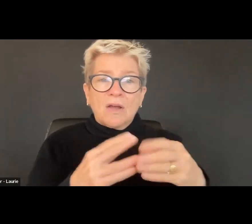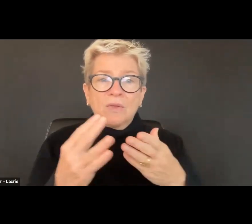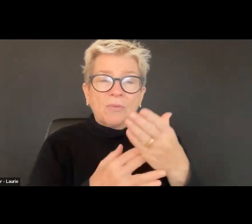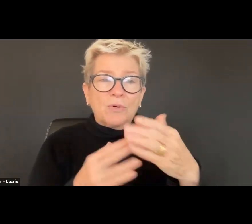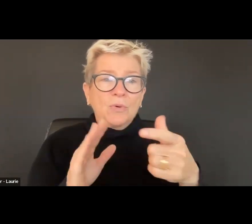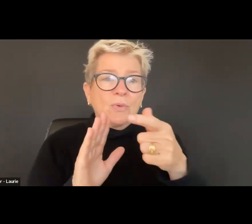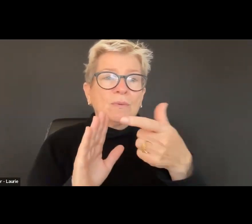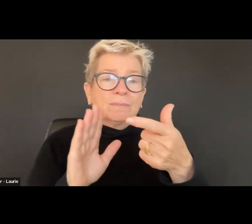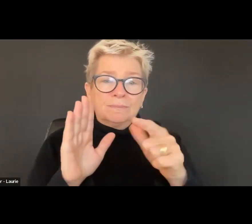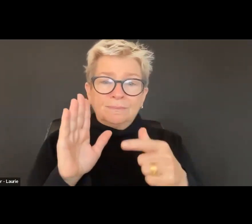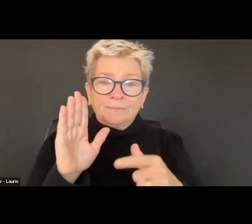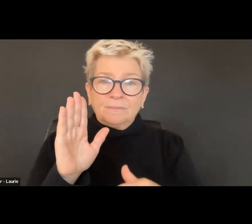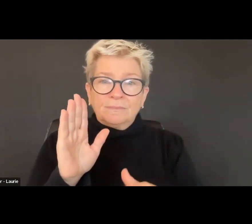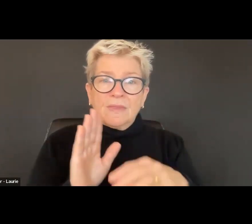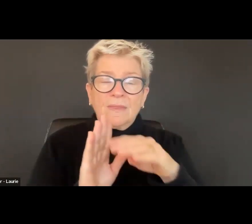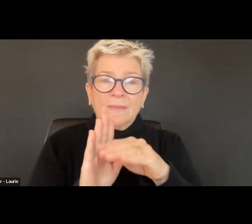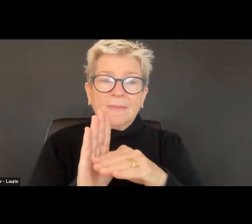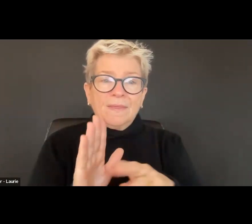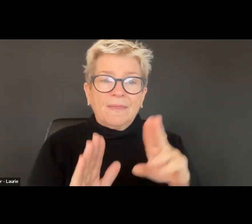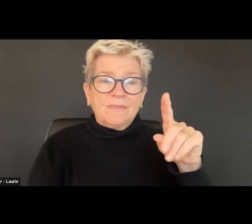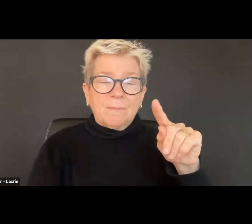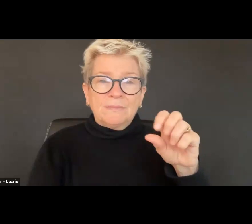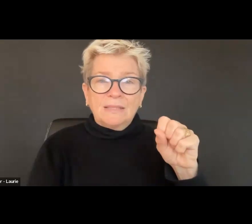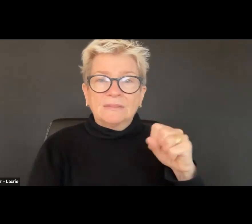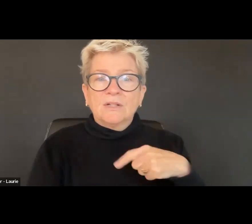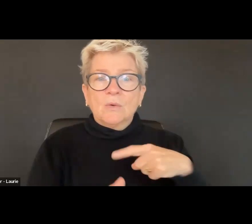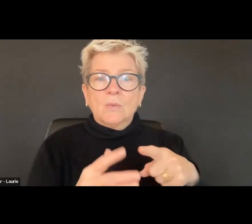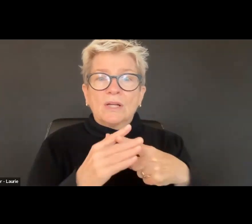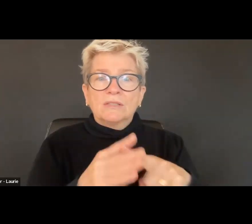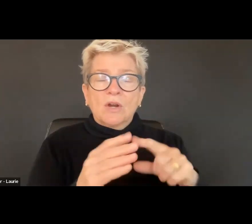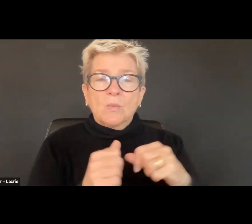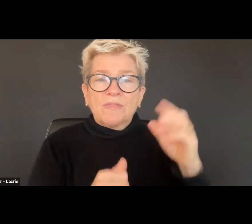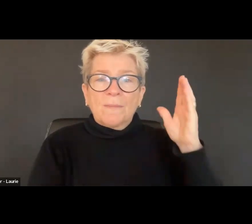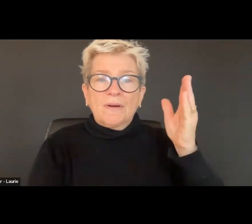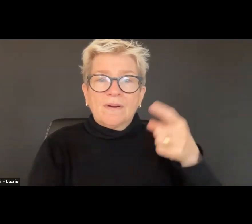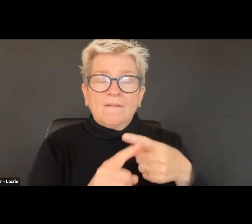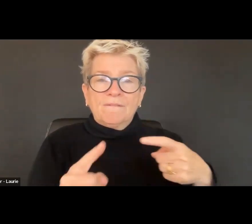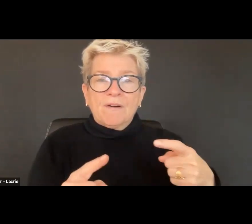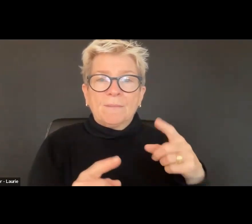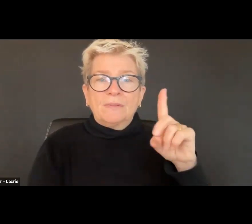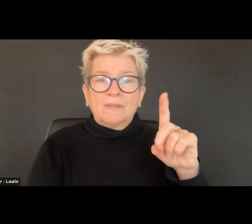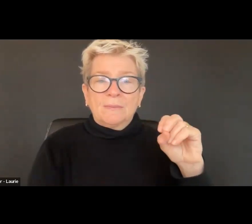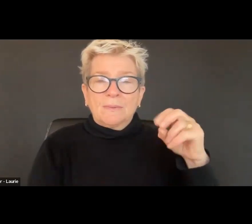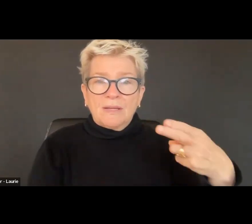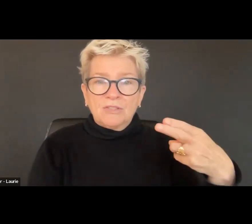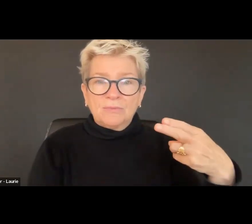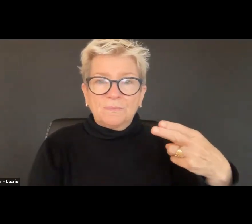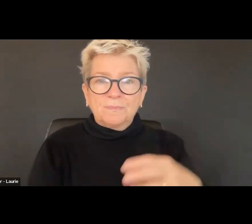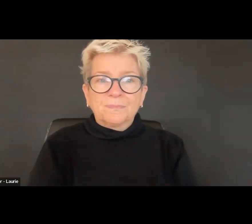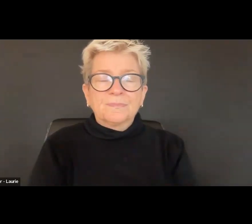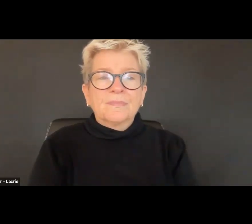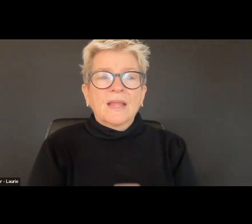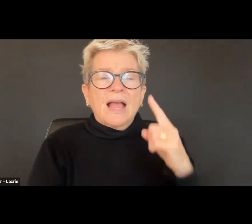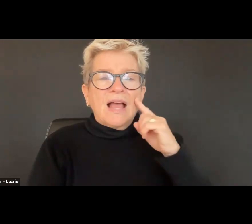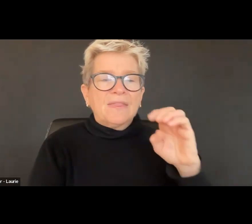this today. We're going to start with a presentation from folks at Department of Health. I think